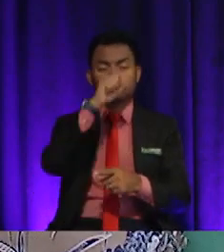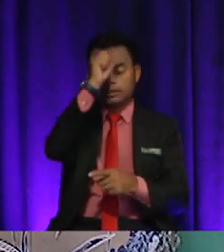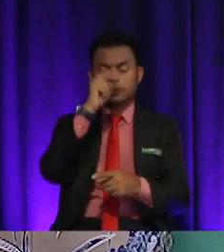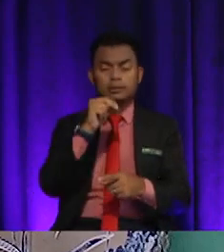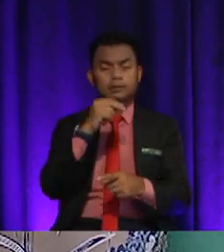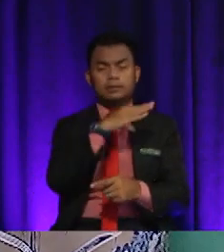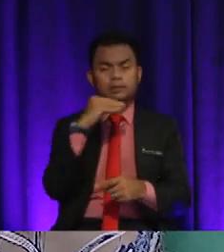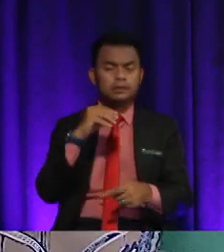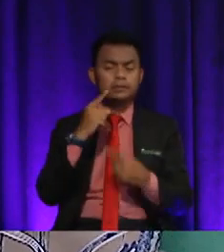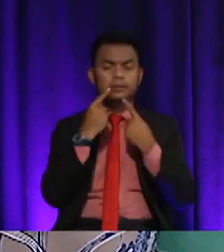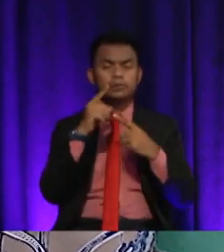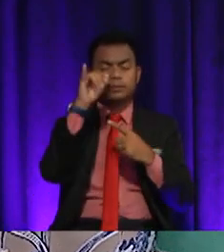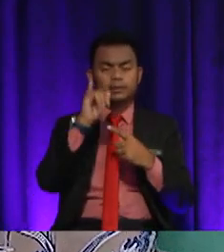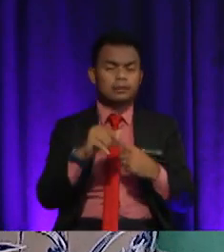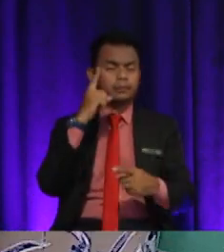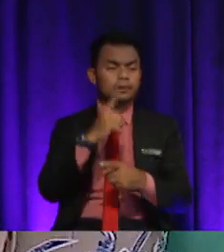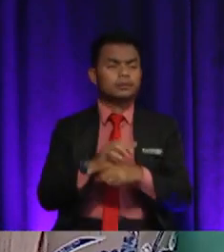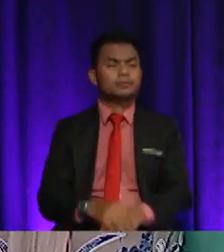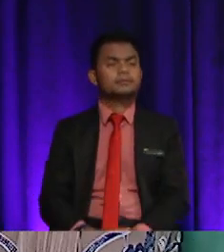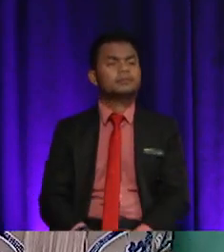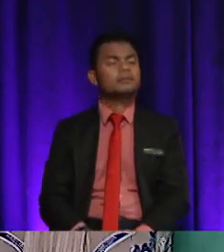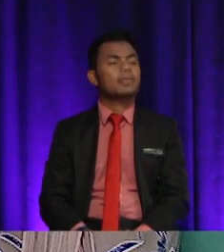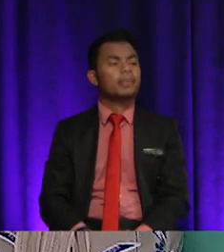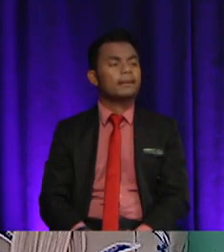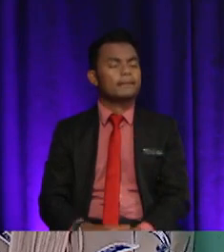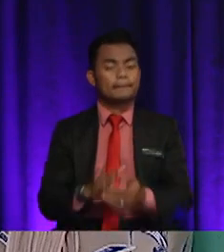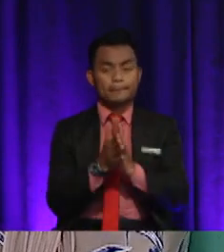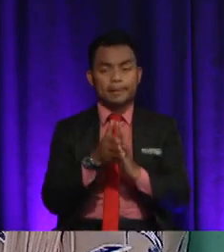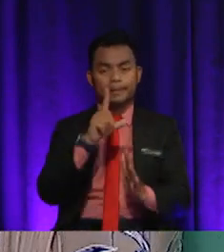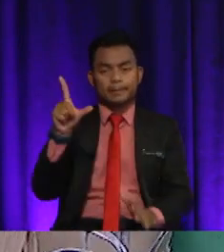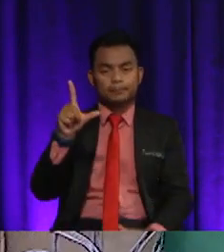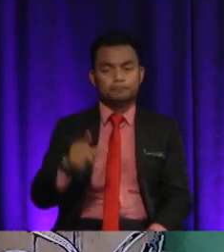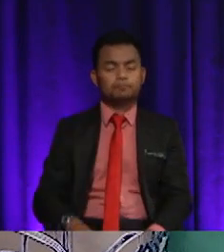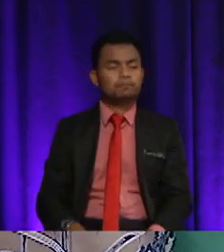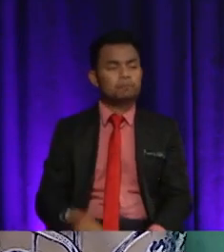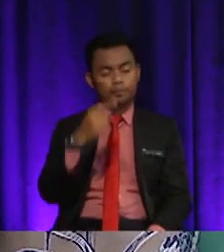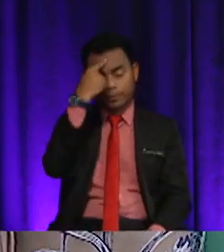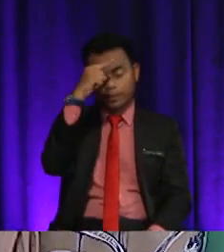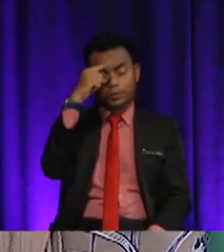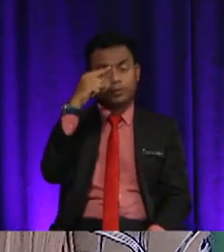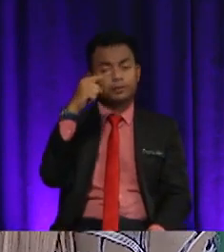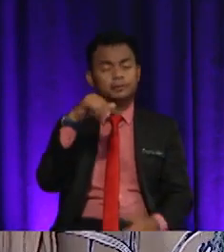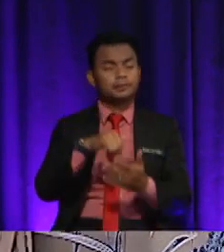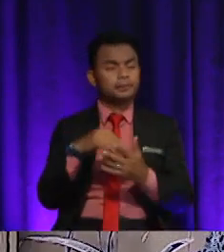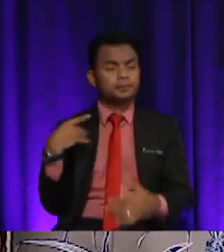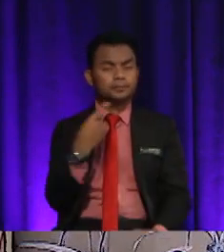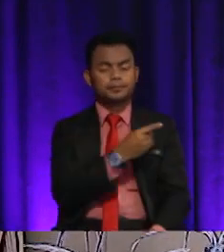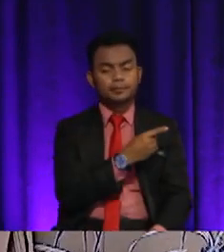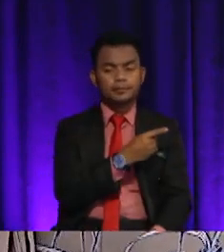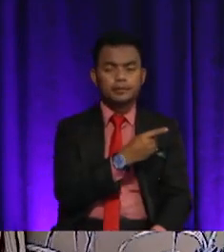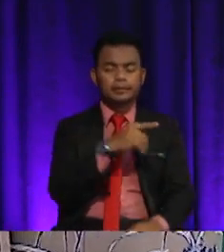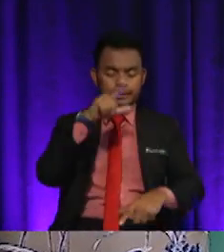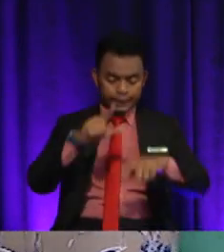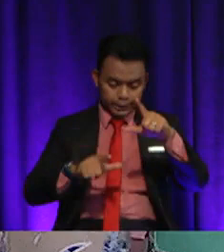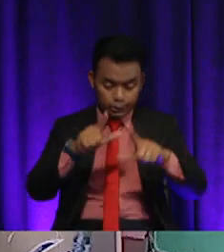down into these easier steps. Okay. Okay, so it's suggested that we follow these steps. Number 1,